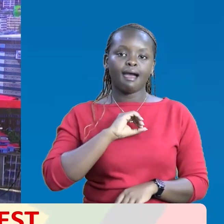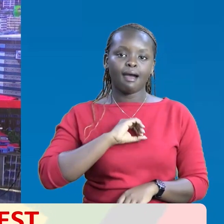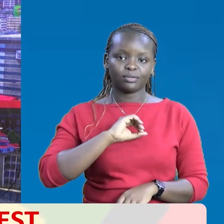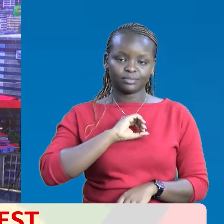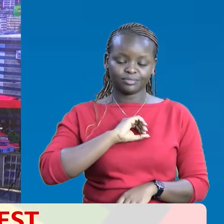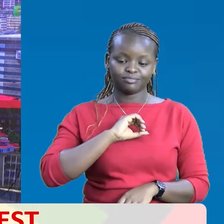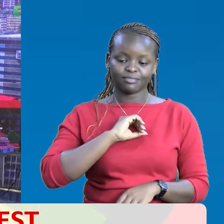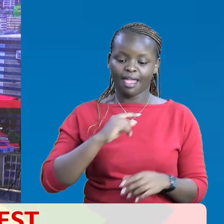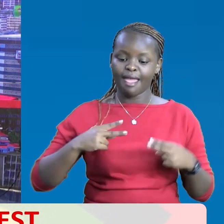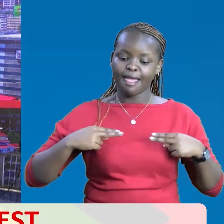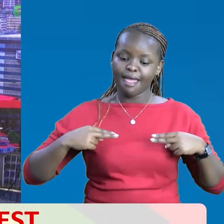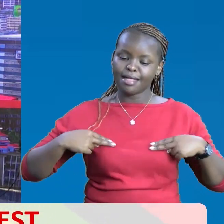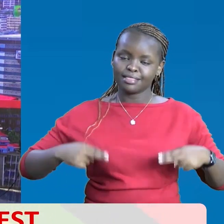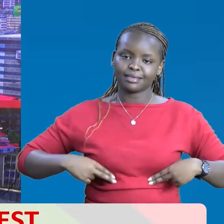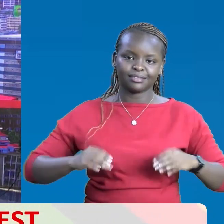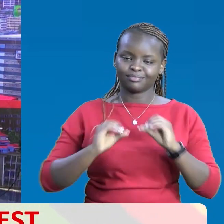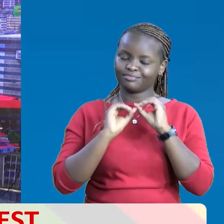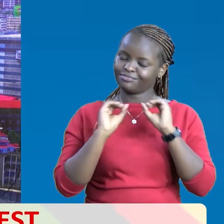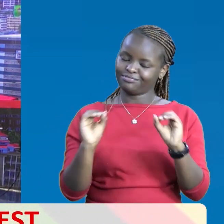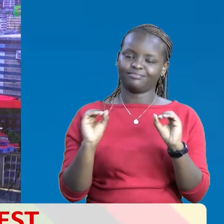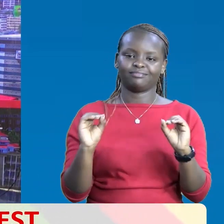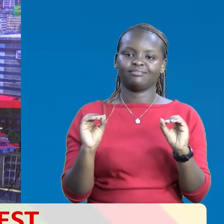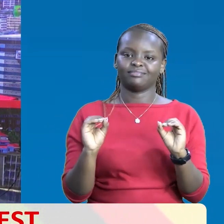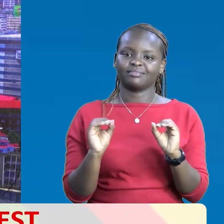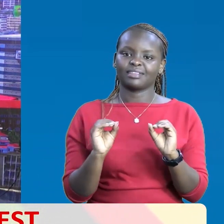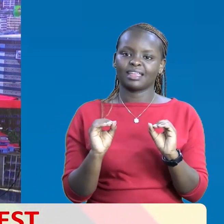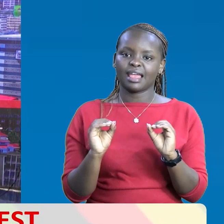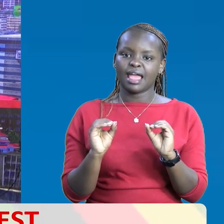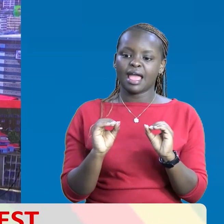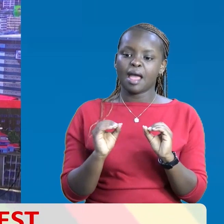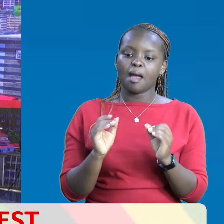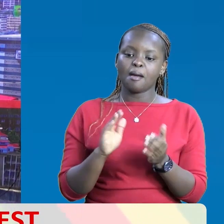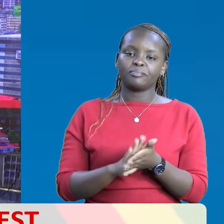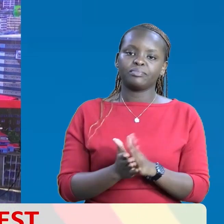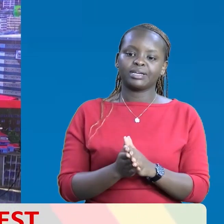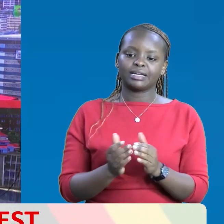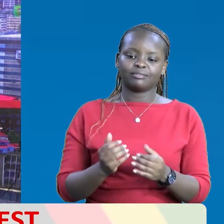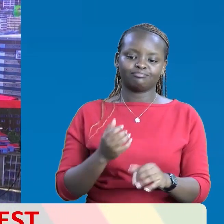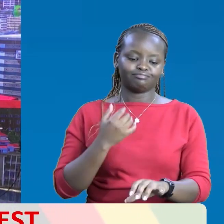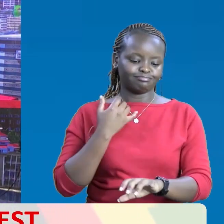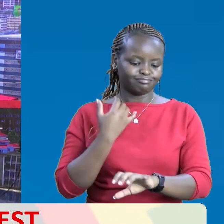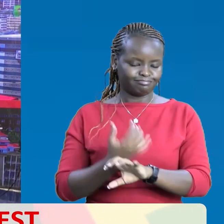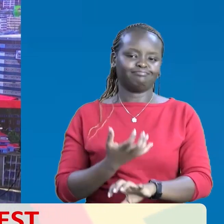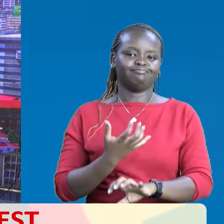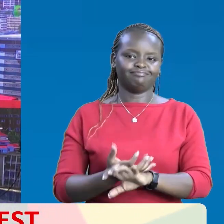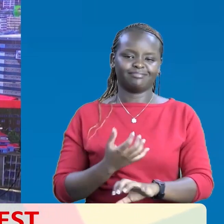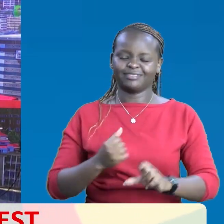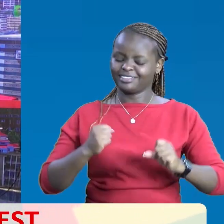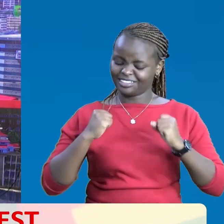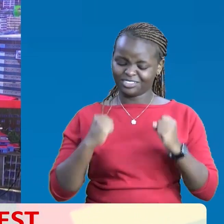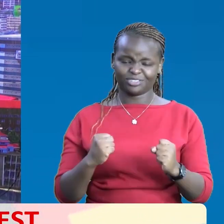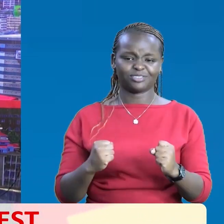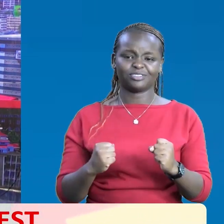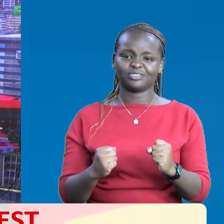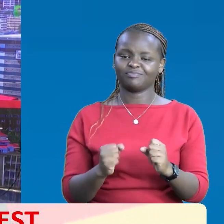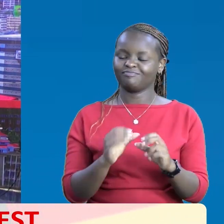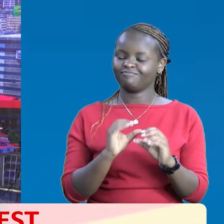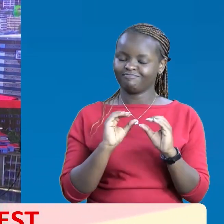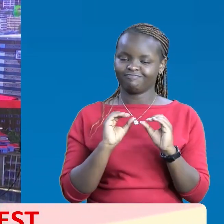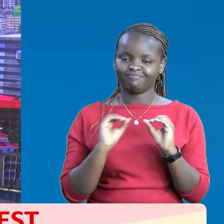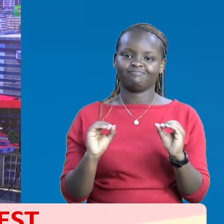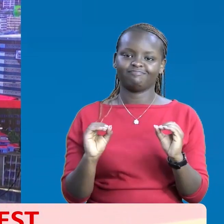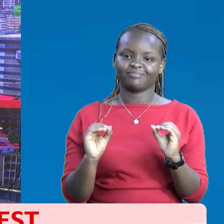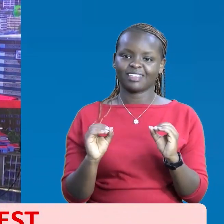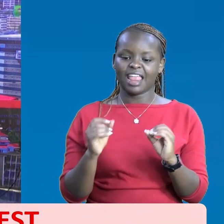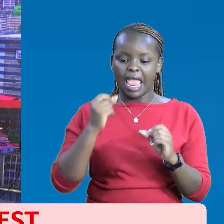not healthy for Monday all that stuff umekuwa when it's strong, sasa nasema lia